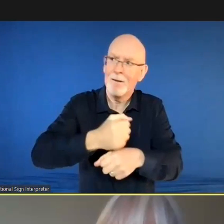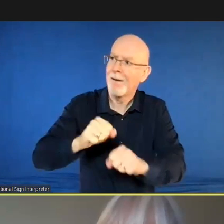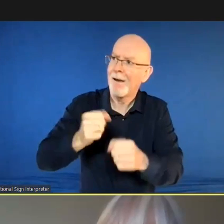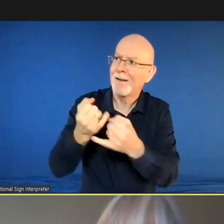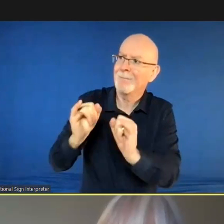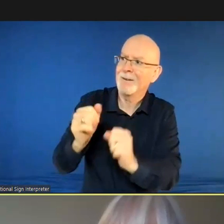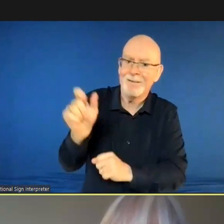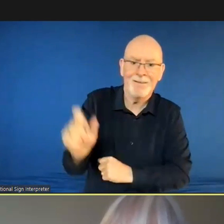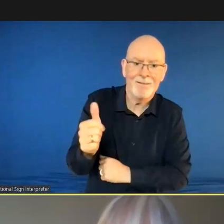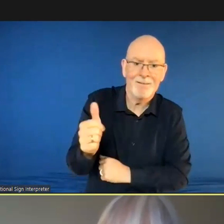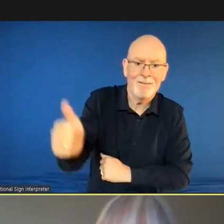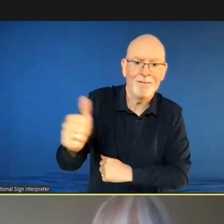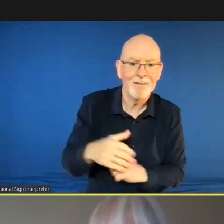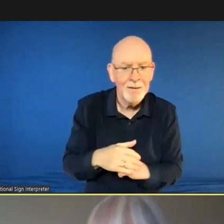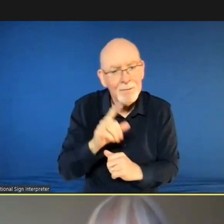resilience